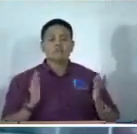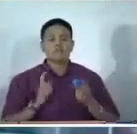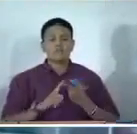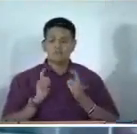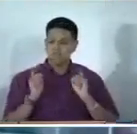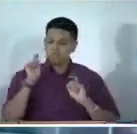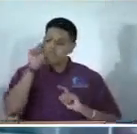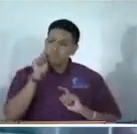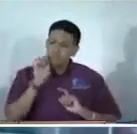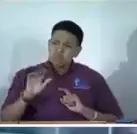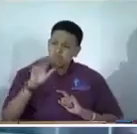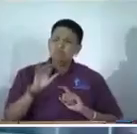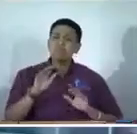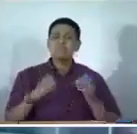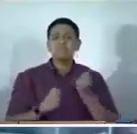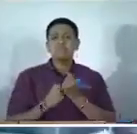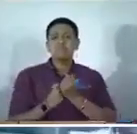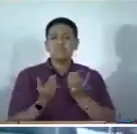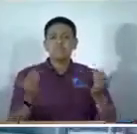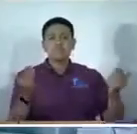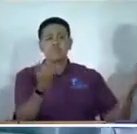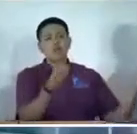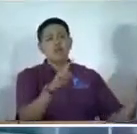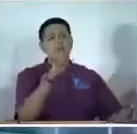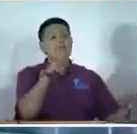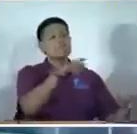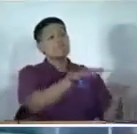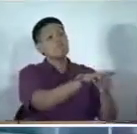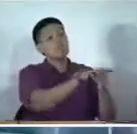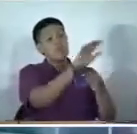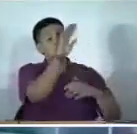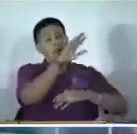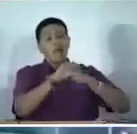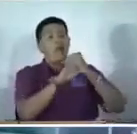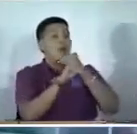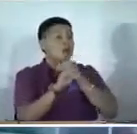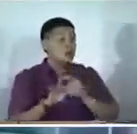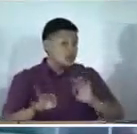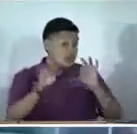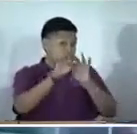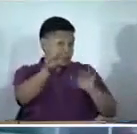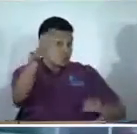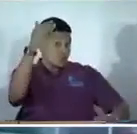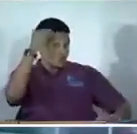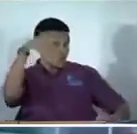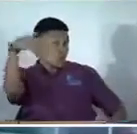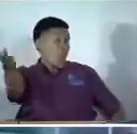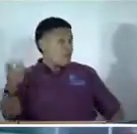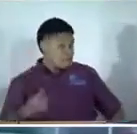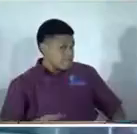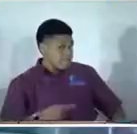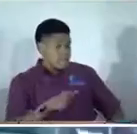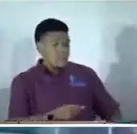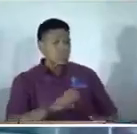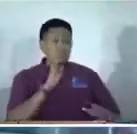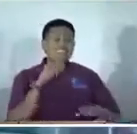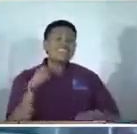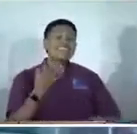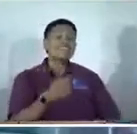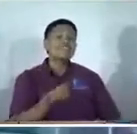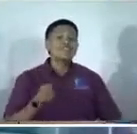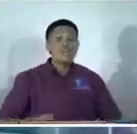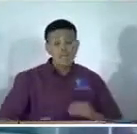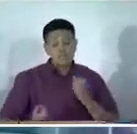age, as said earlier. The complex will also, very importantly, This complex, generous gift by the Chinese,